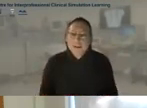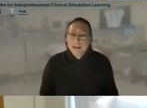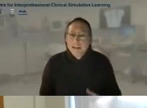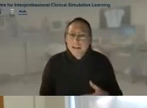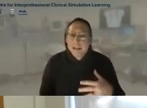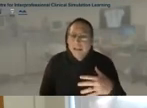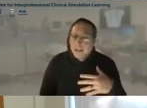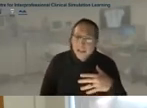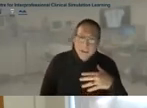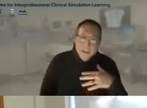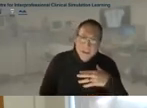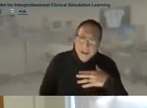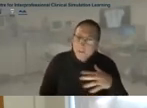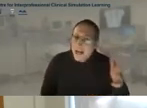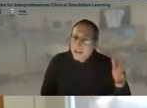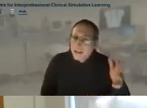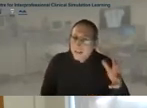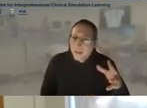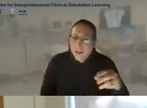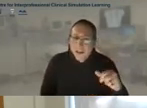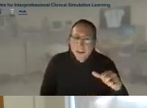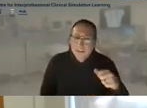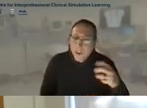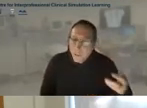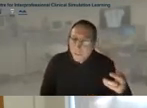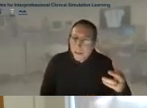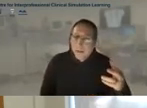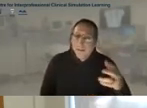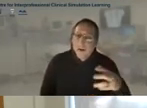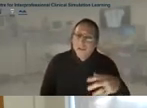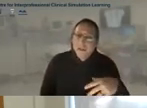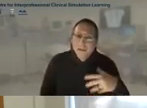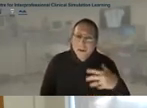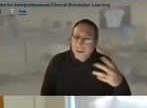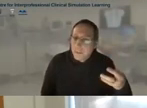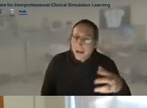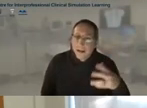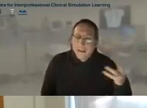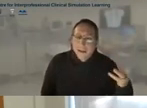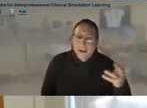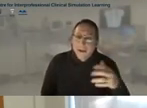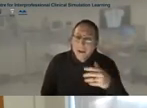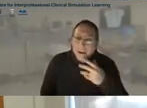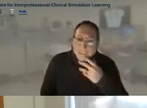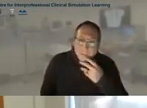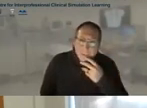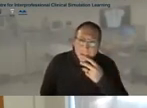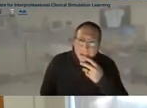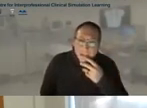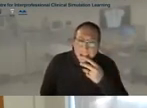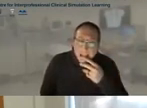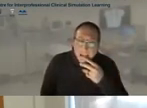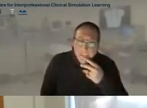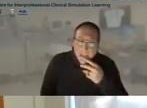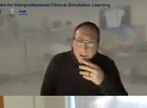is, as Deja sort of described, is massive. You know, there's so many people involved in long-term care and the care of the